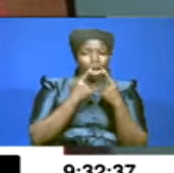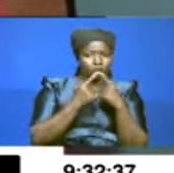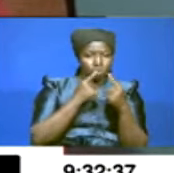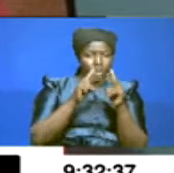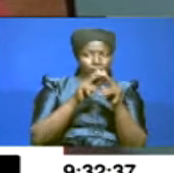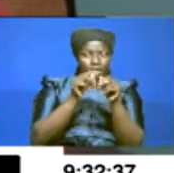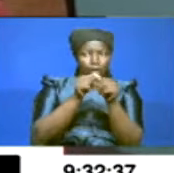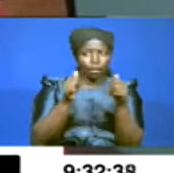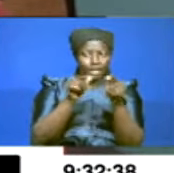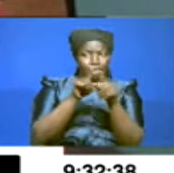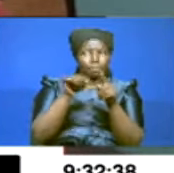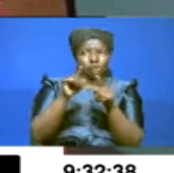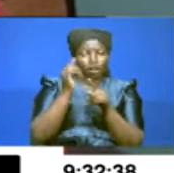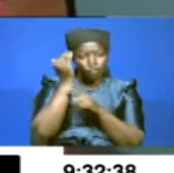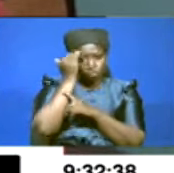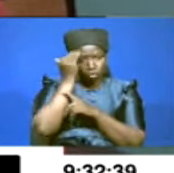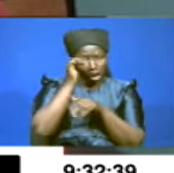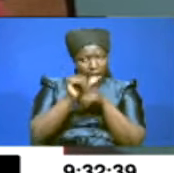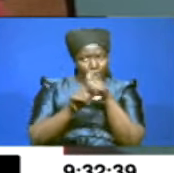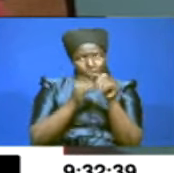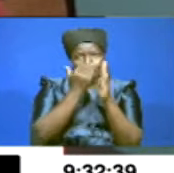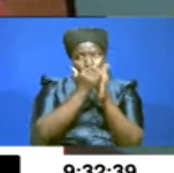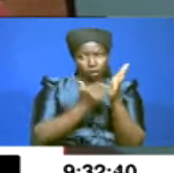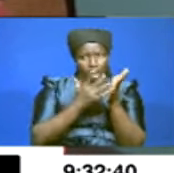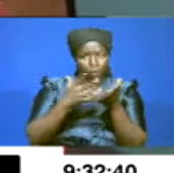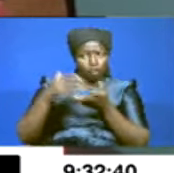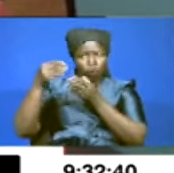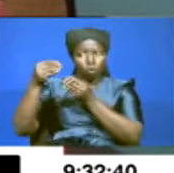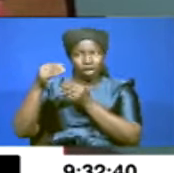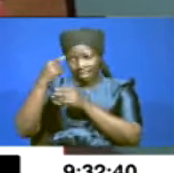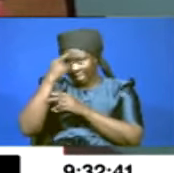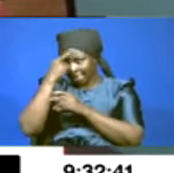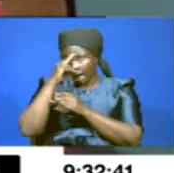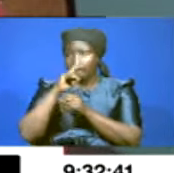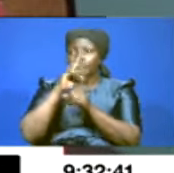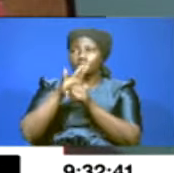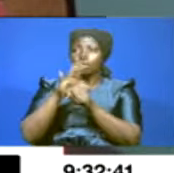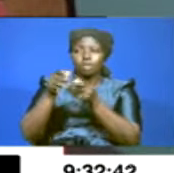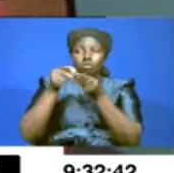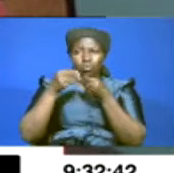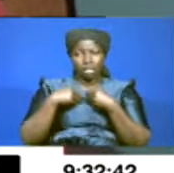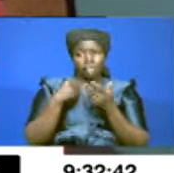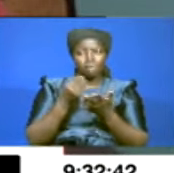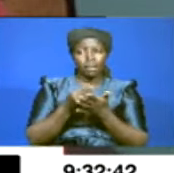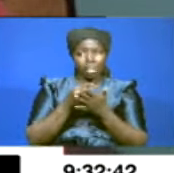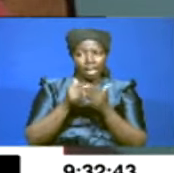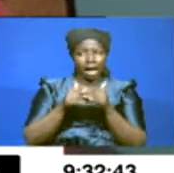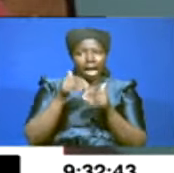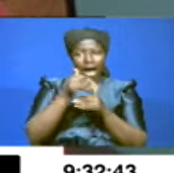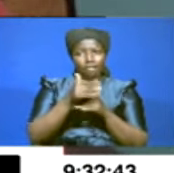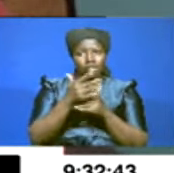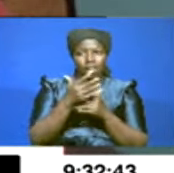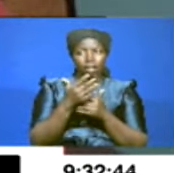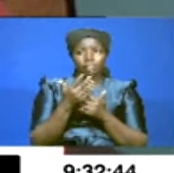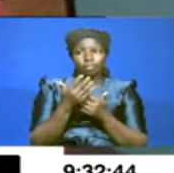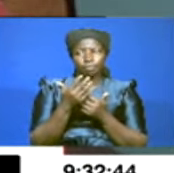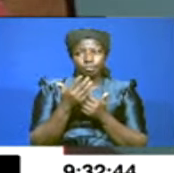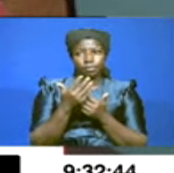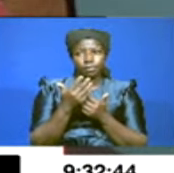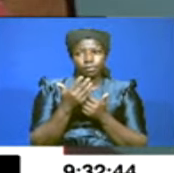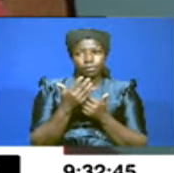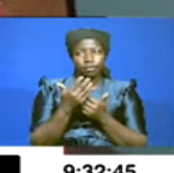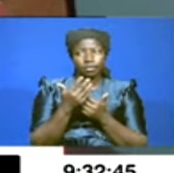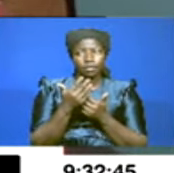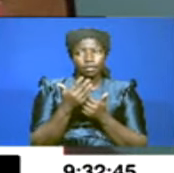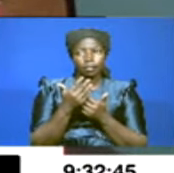Hata alijua programu ya kwenda India na alikuwa ameniahidi kunipa pesa. Baada kutuma hizo 500 akakuwa